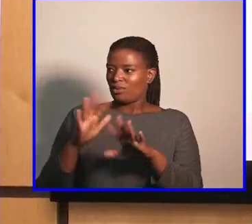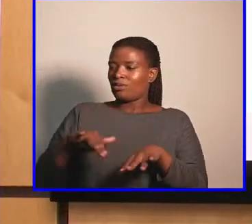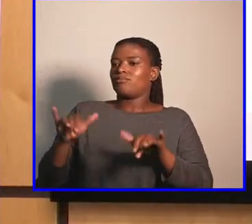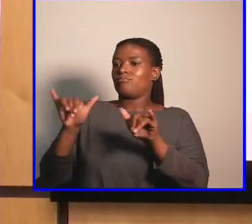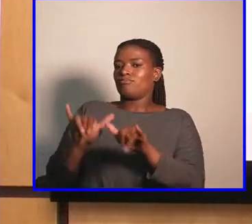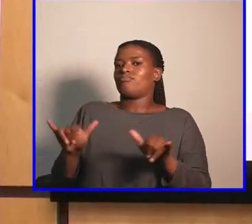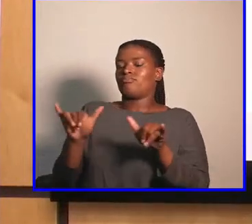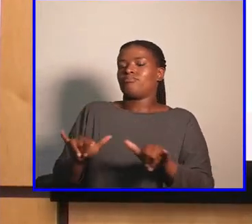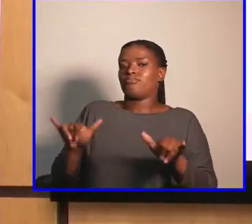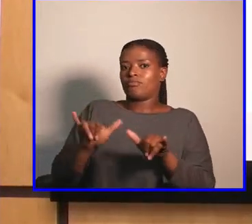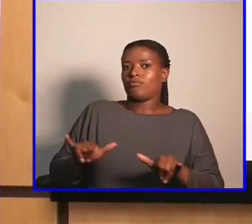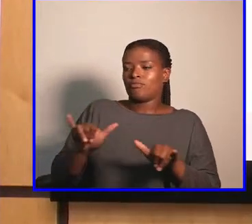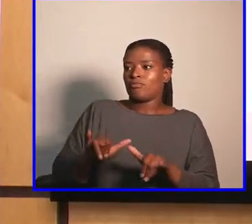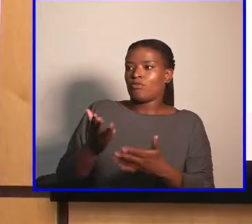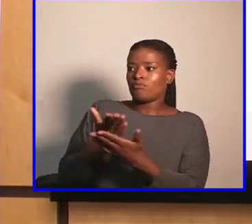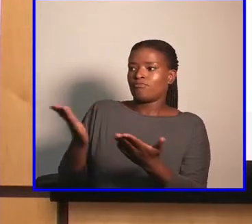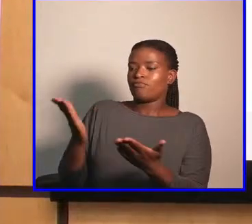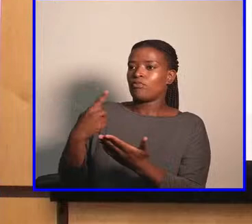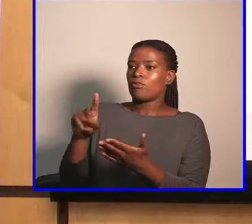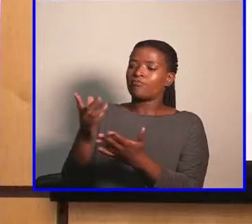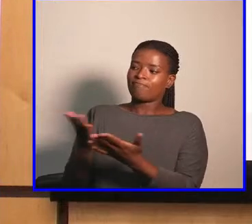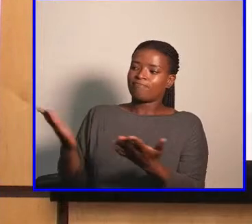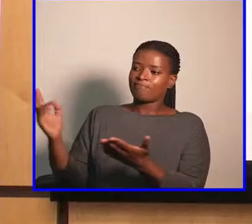in. Thank you.